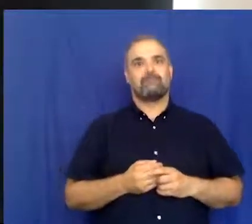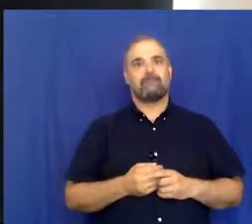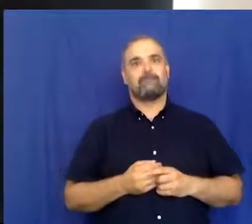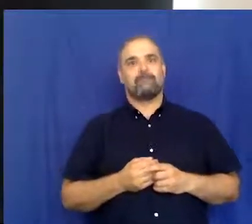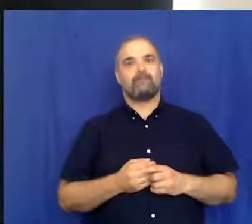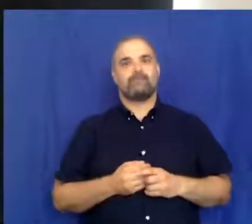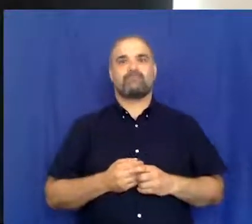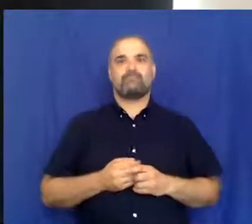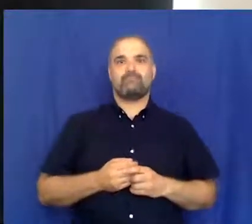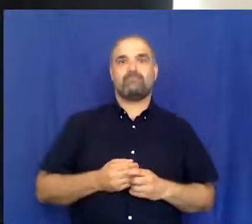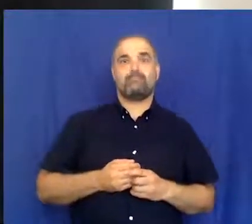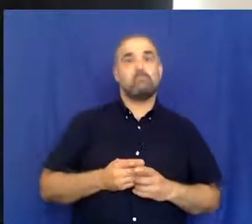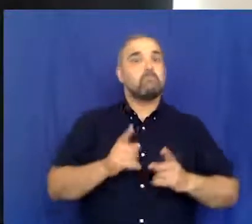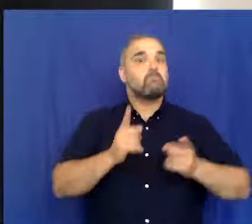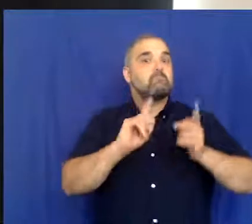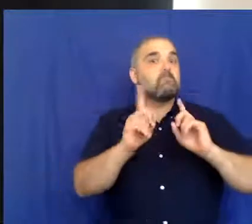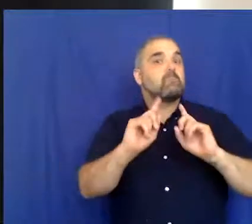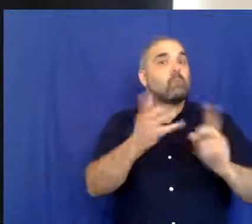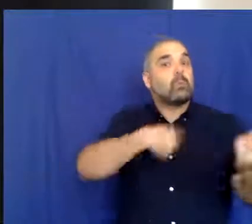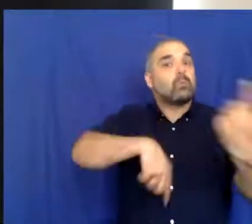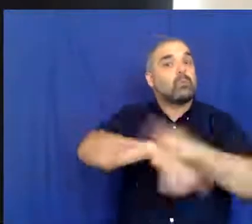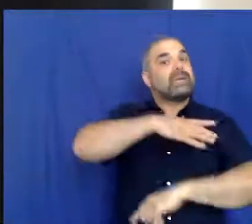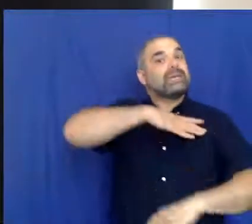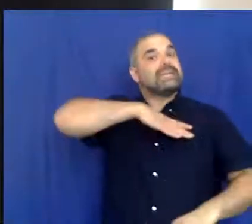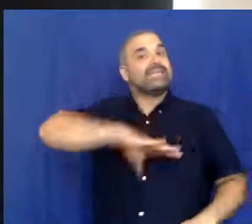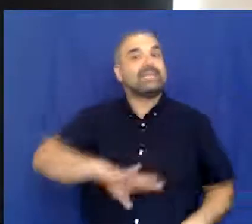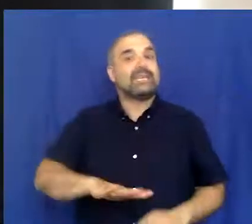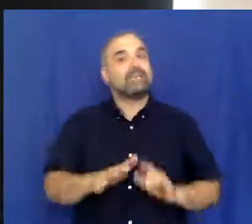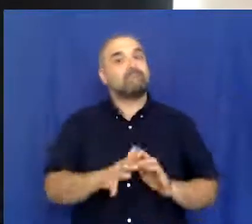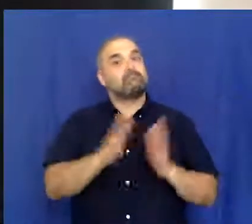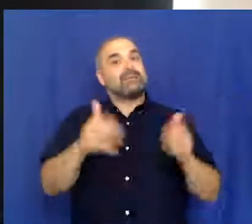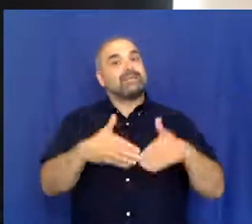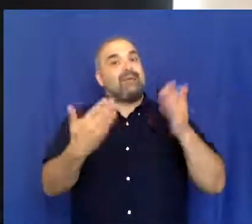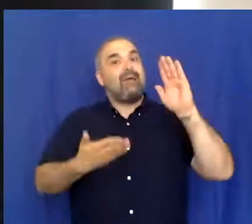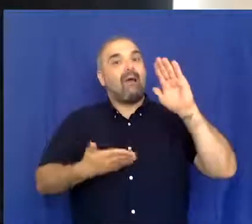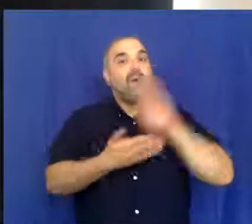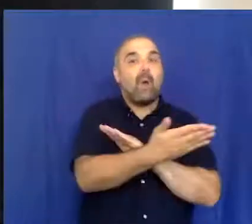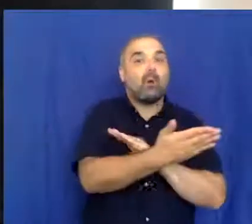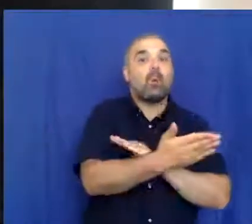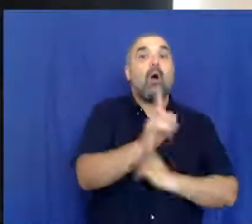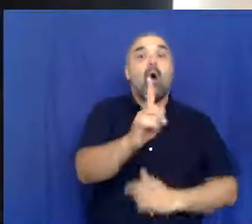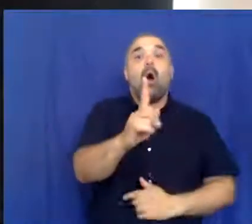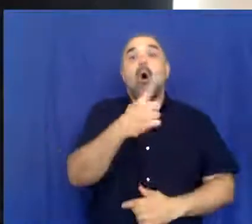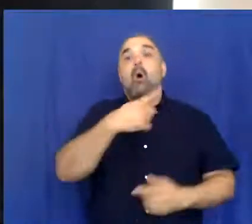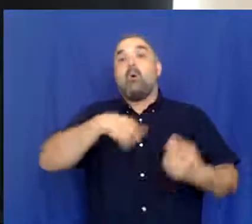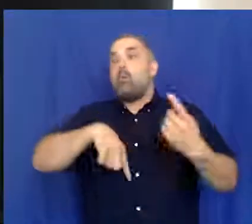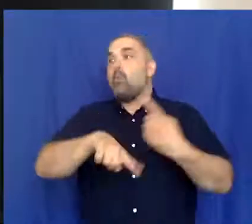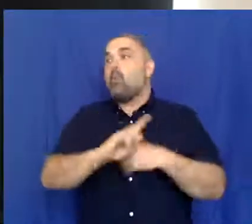What do we need for our big day out?